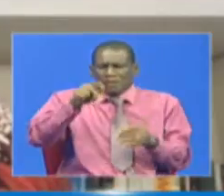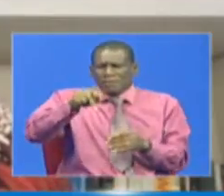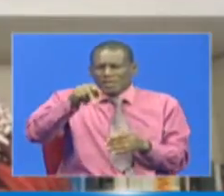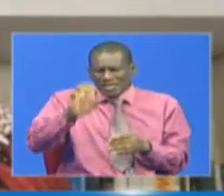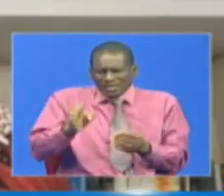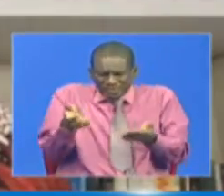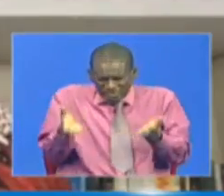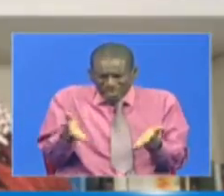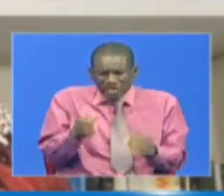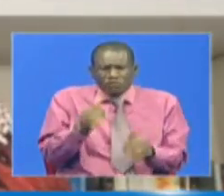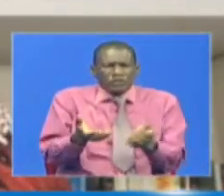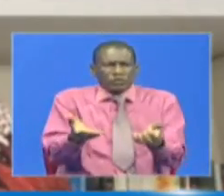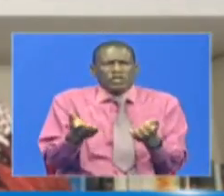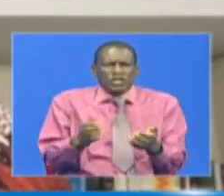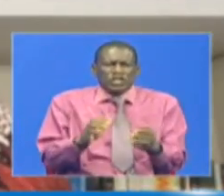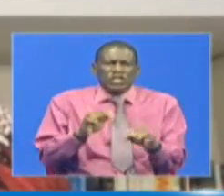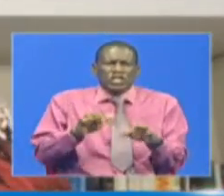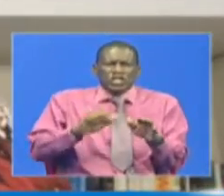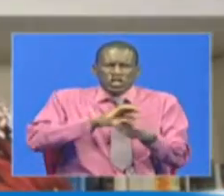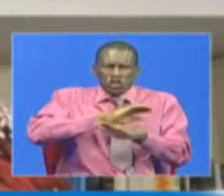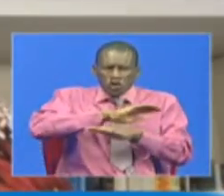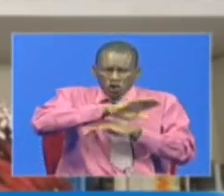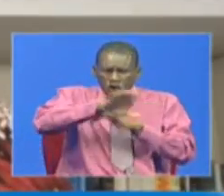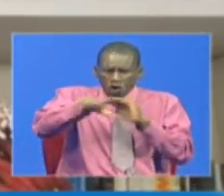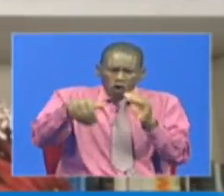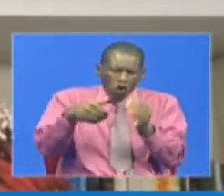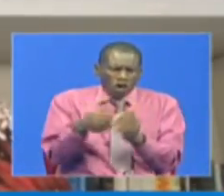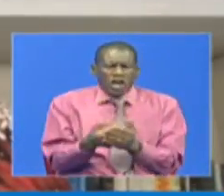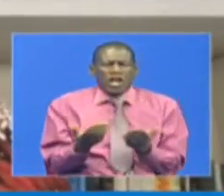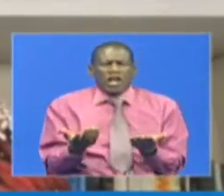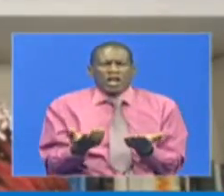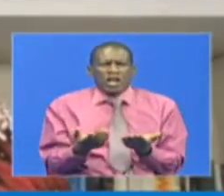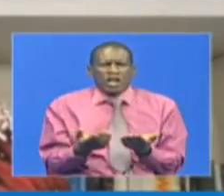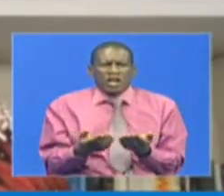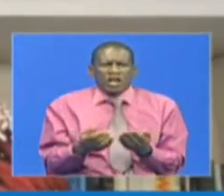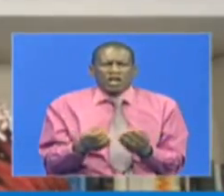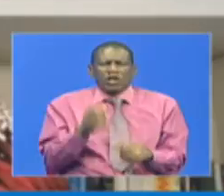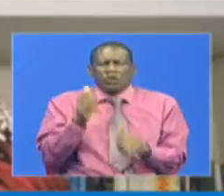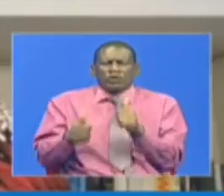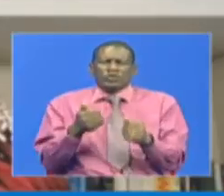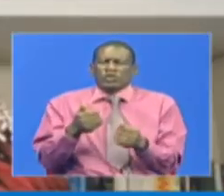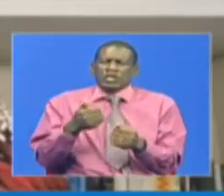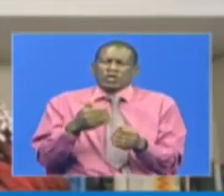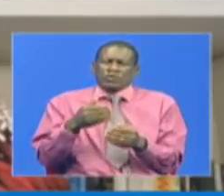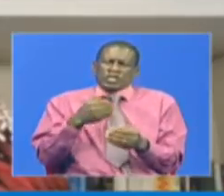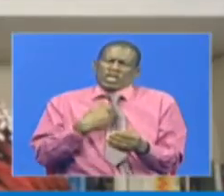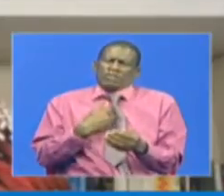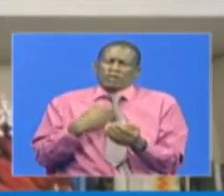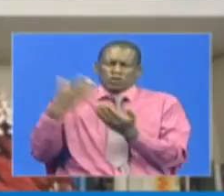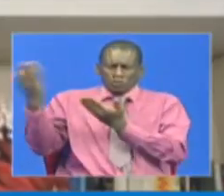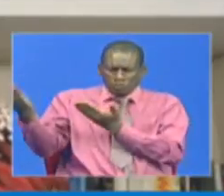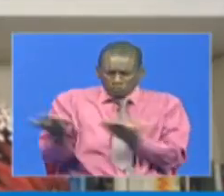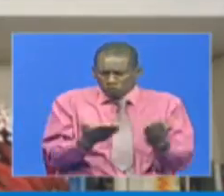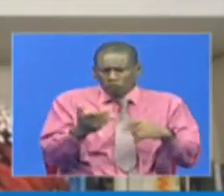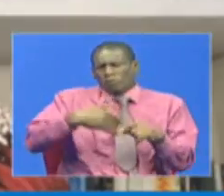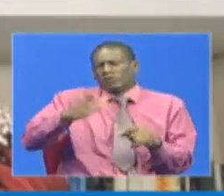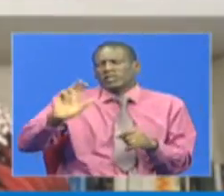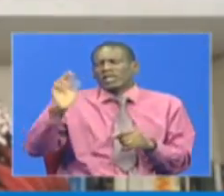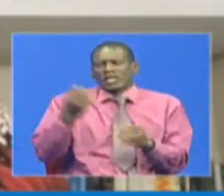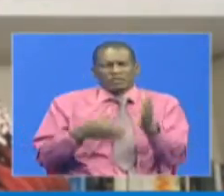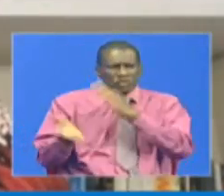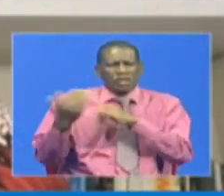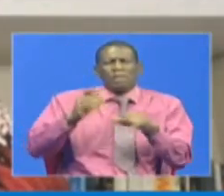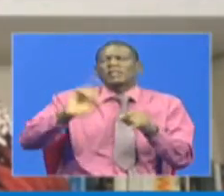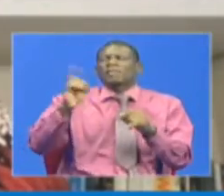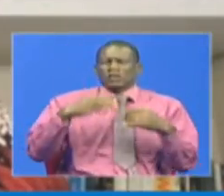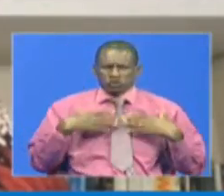we need to almost all wholly import in the past. But the Ministry of Health is